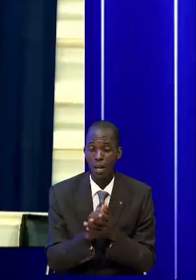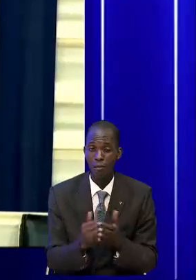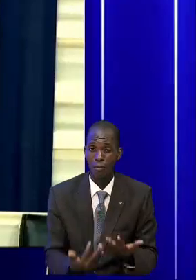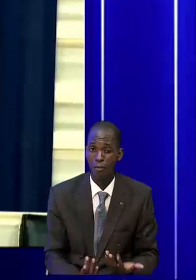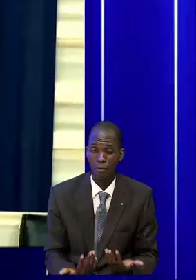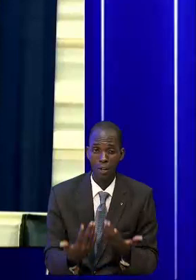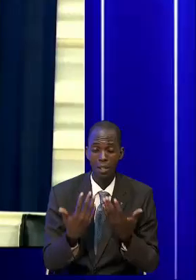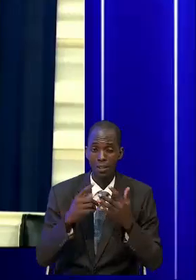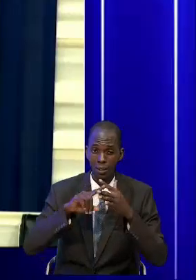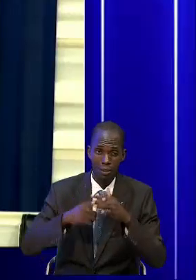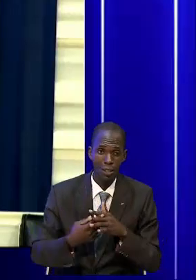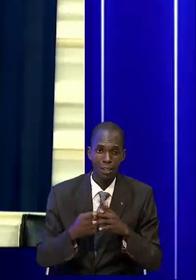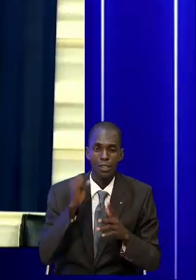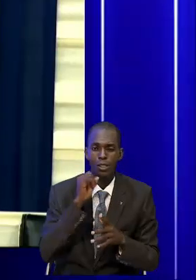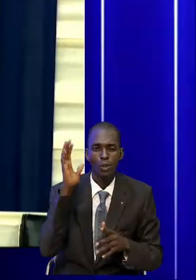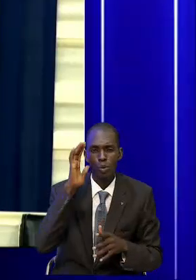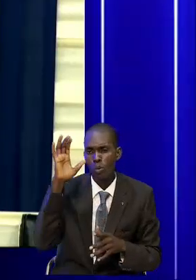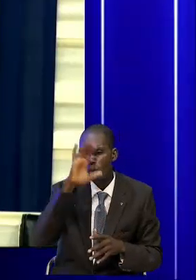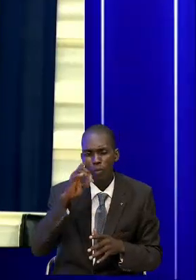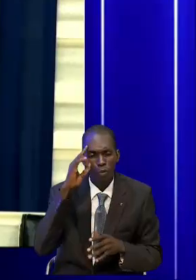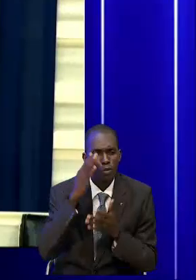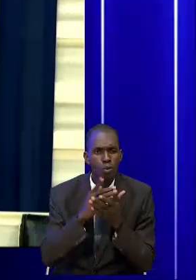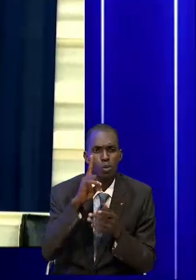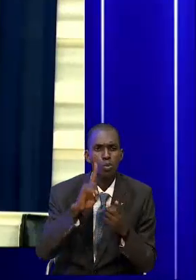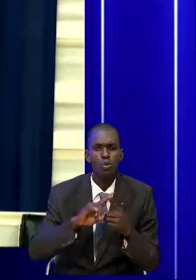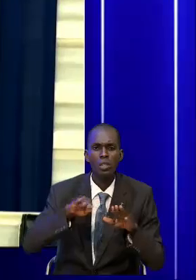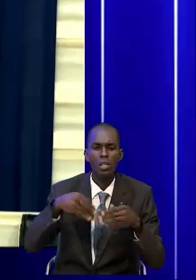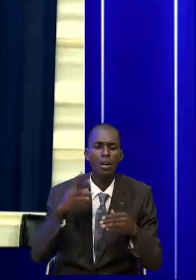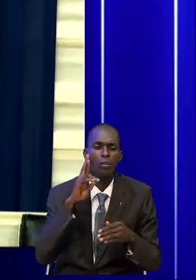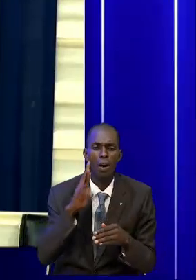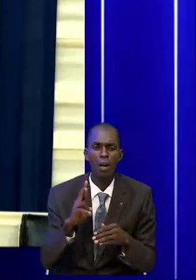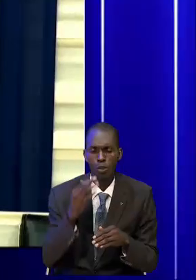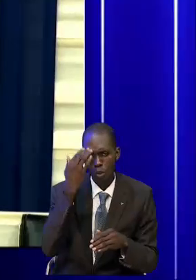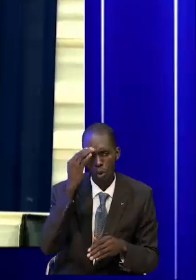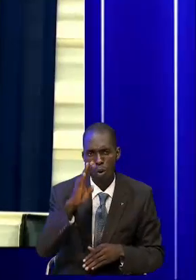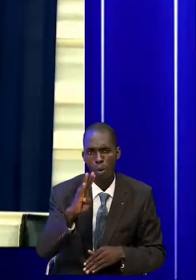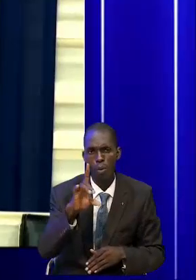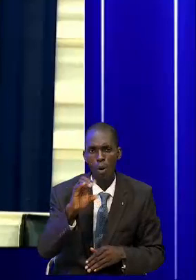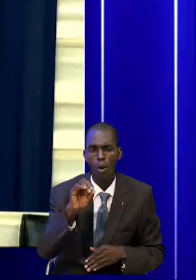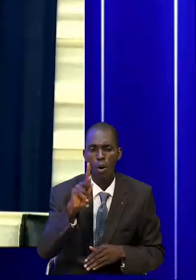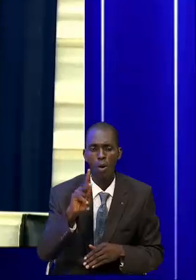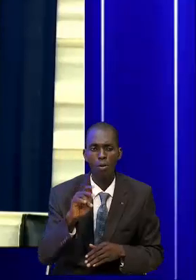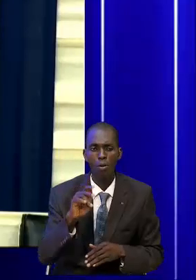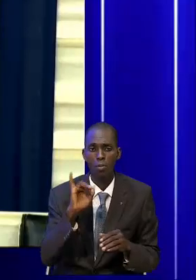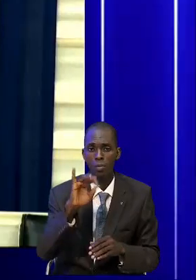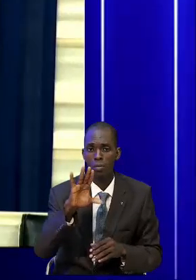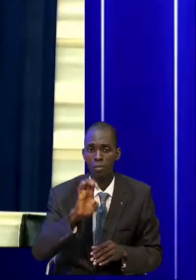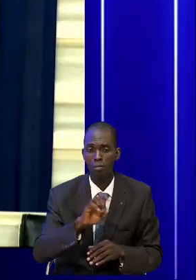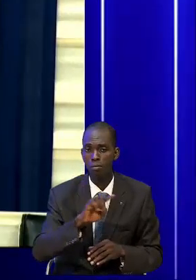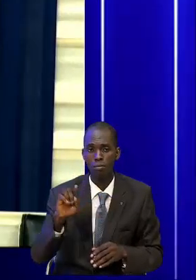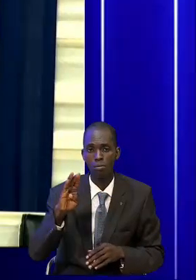fire is burning there. At times, if that fire starts burning in my back, I'll look for somebody to give me ice